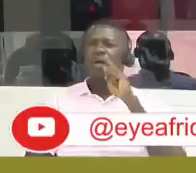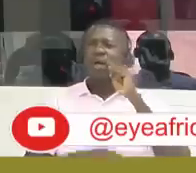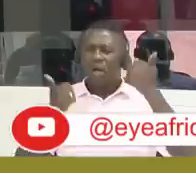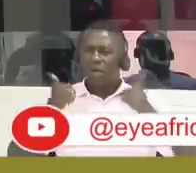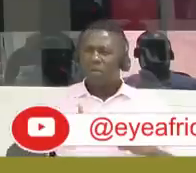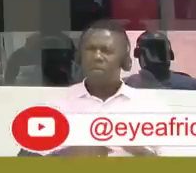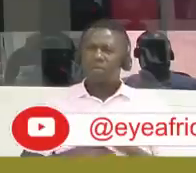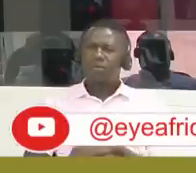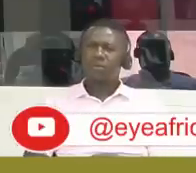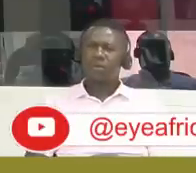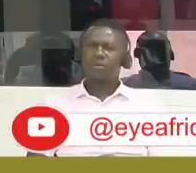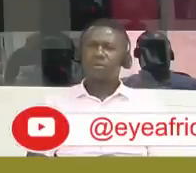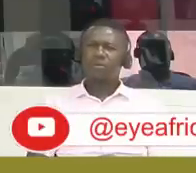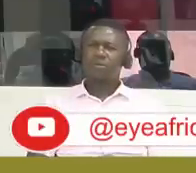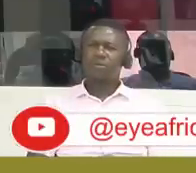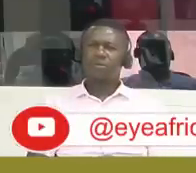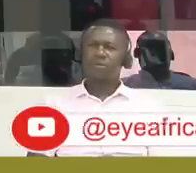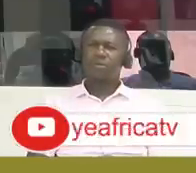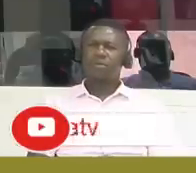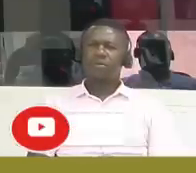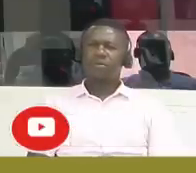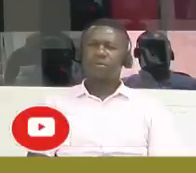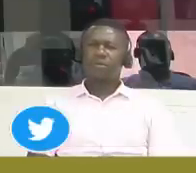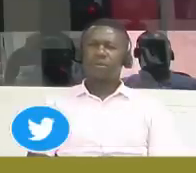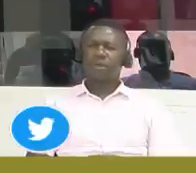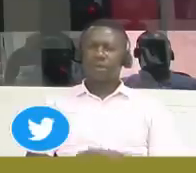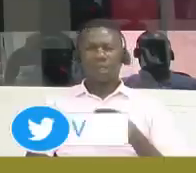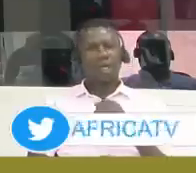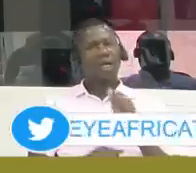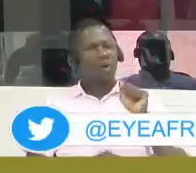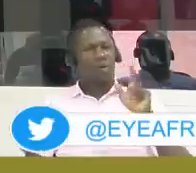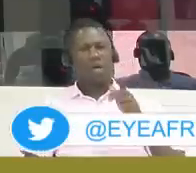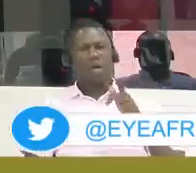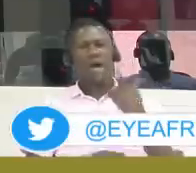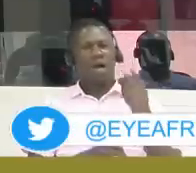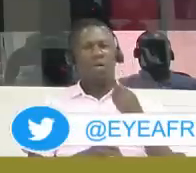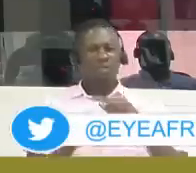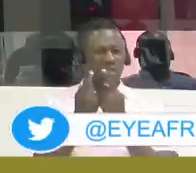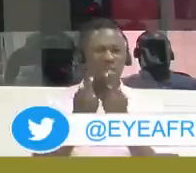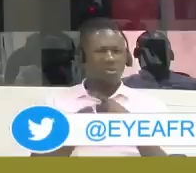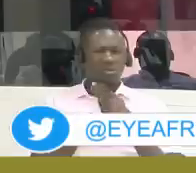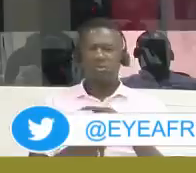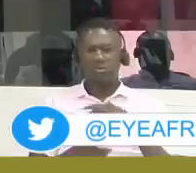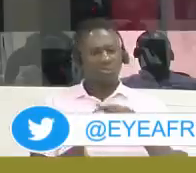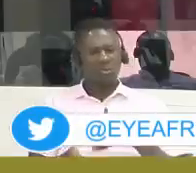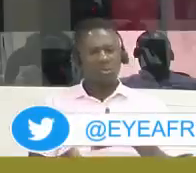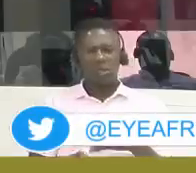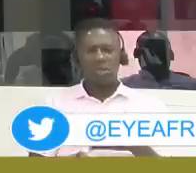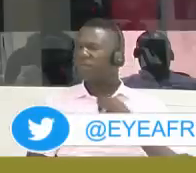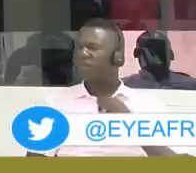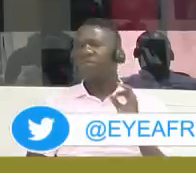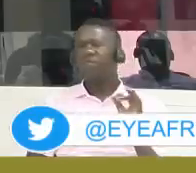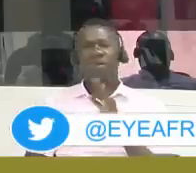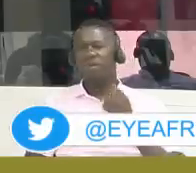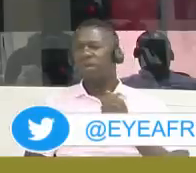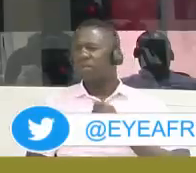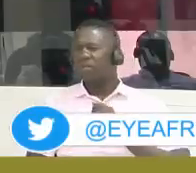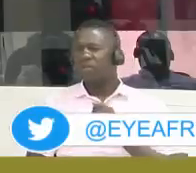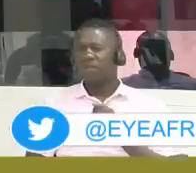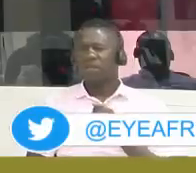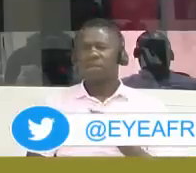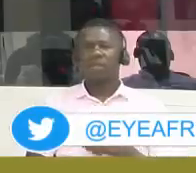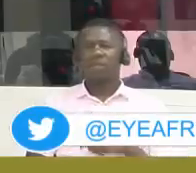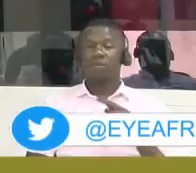how things are going today, I'm very afraid. I asked her why. She said, because I saw the students, they are carrying the